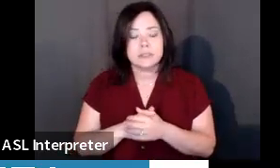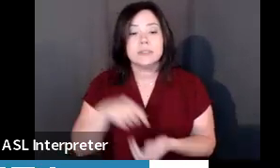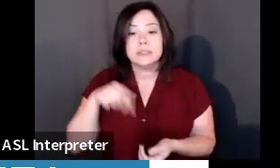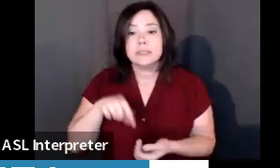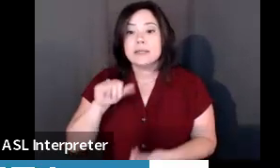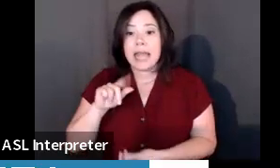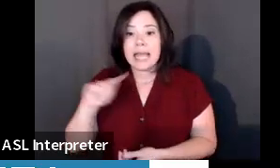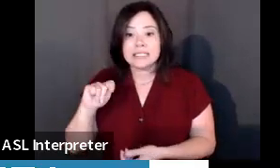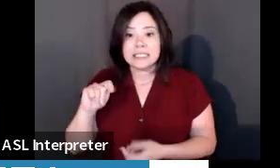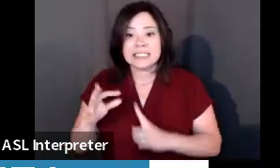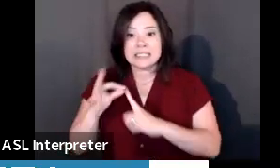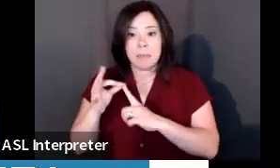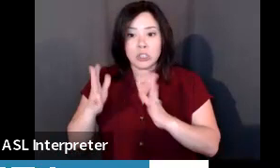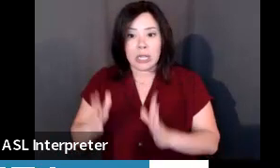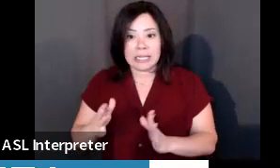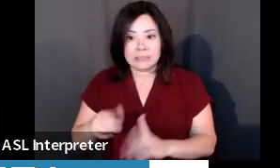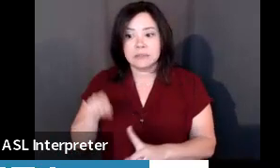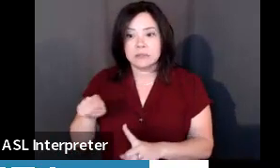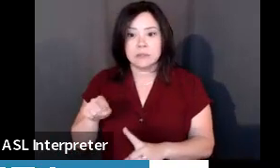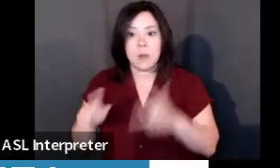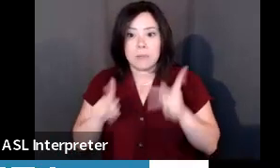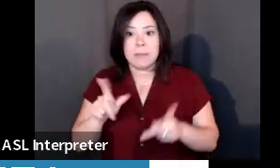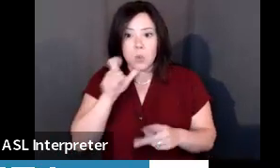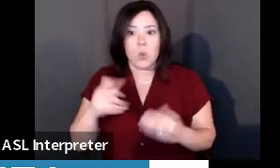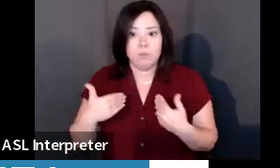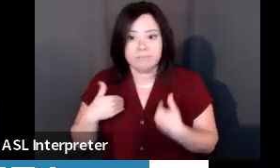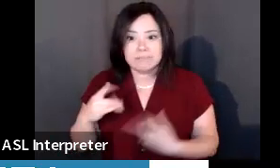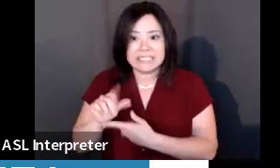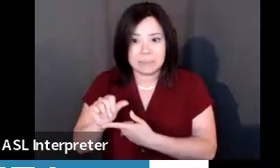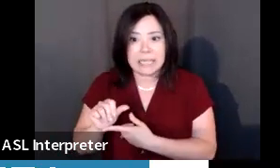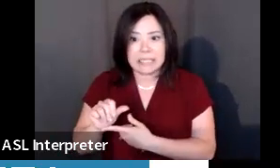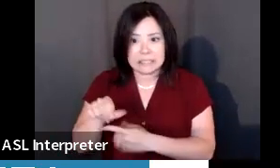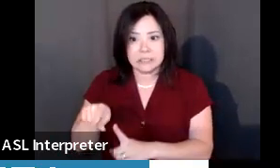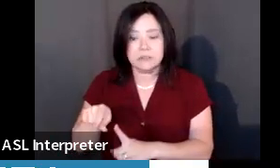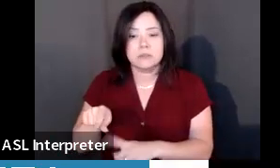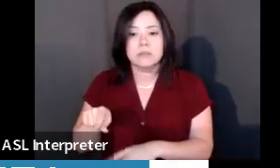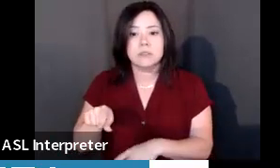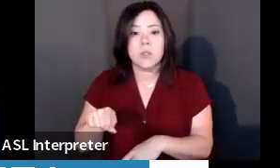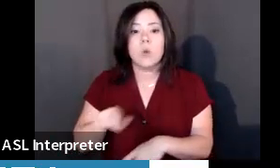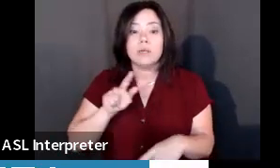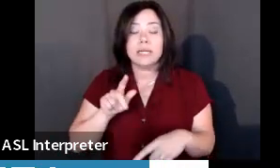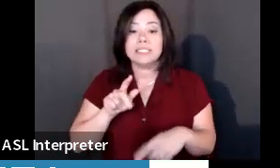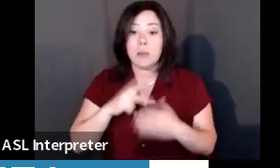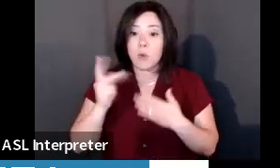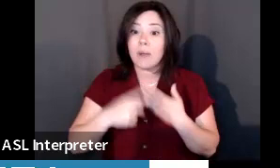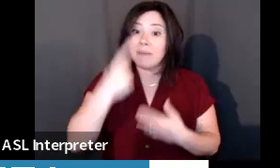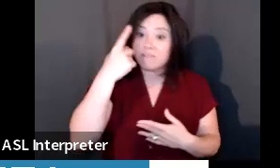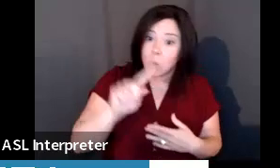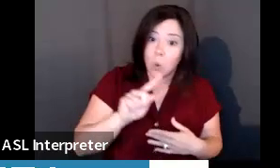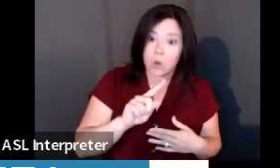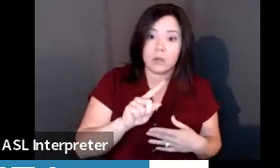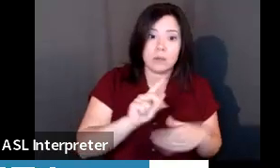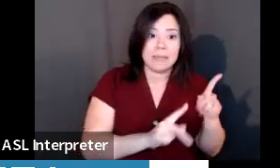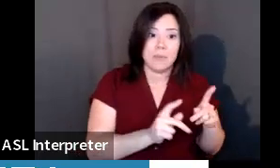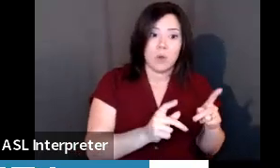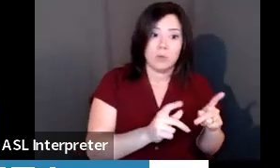technology specialists are people with disabilities. So we like to say that it's a program for people with disabilities by people with